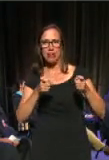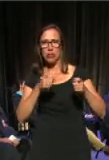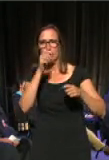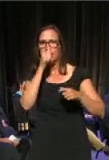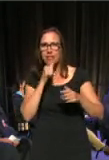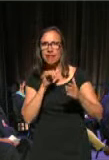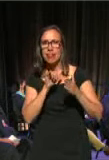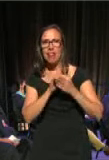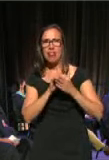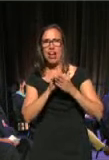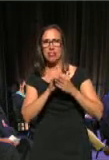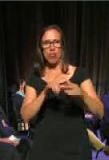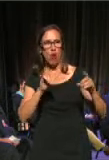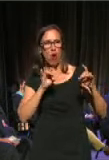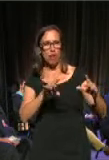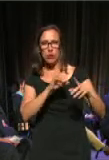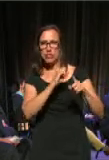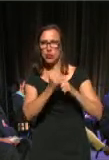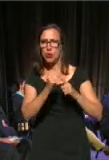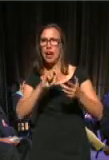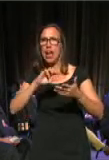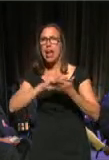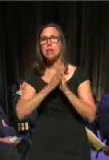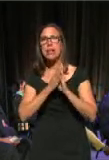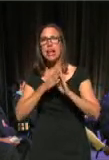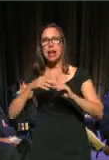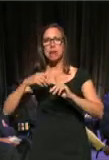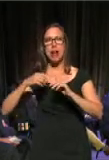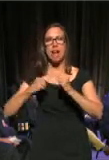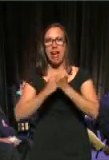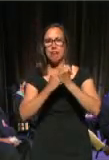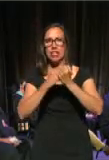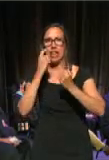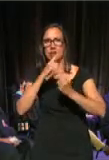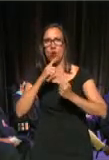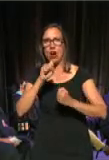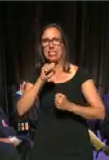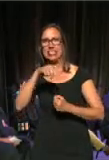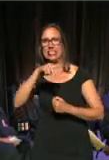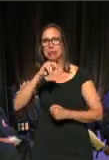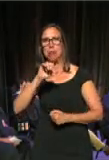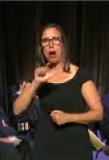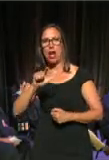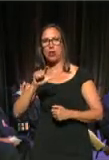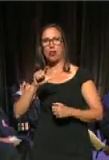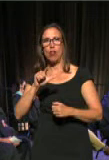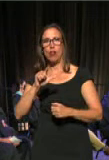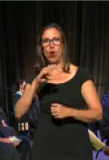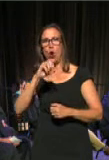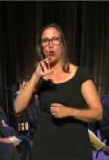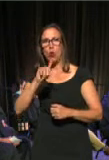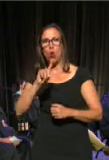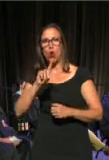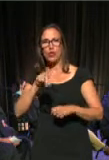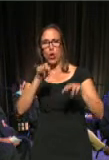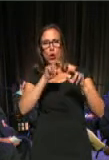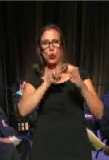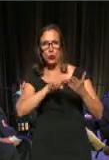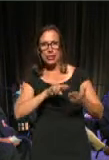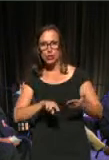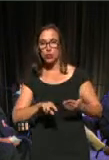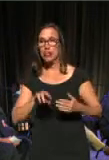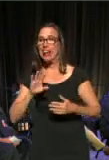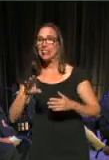extreme adversity and became an advocate for spinal cord injury research. One of his famous